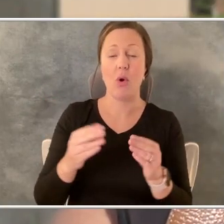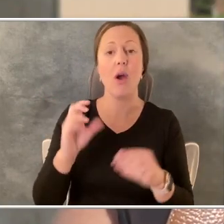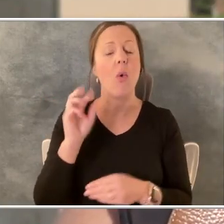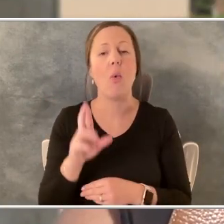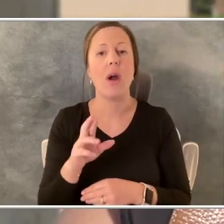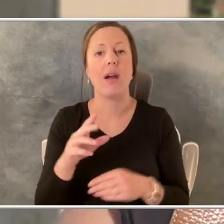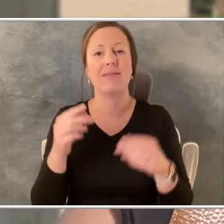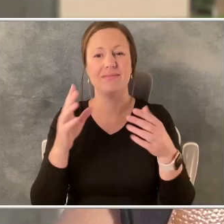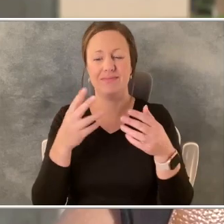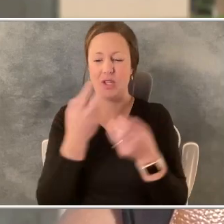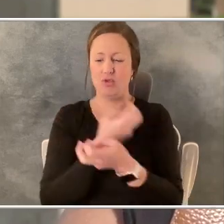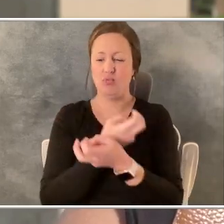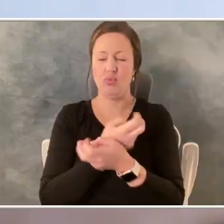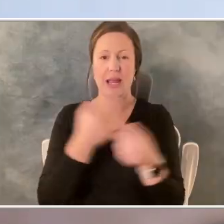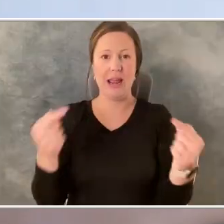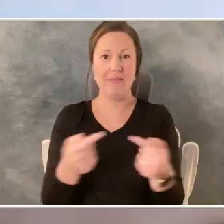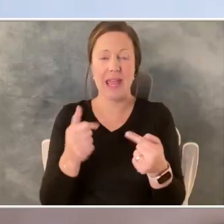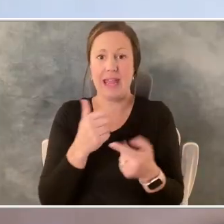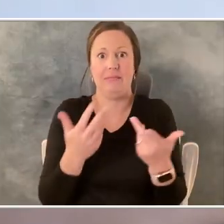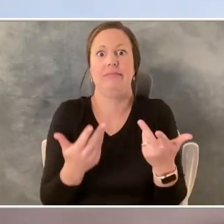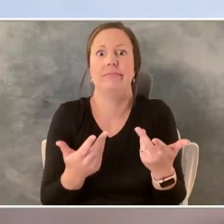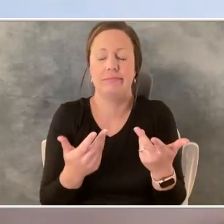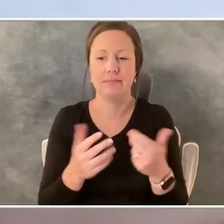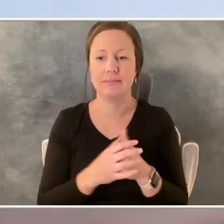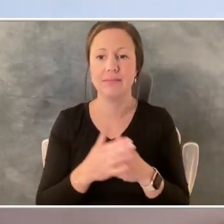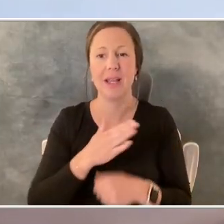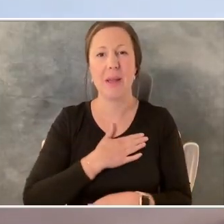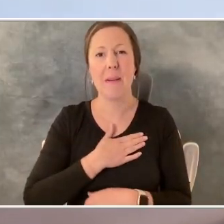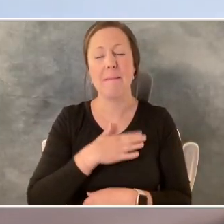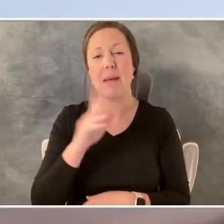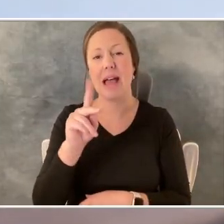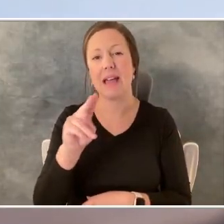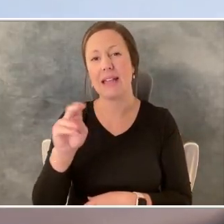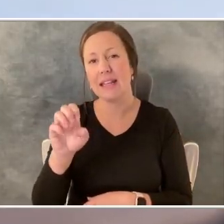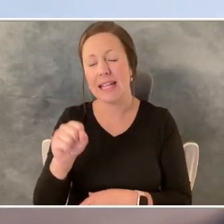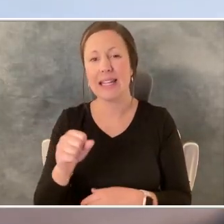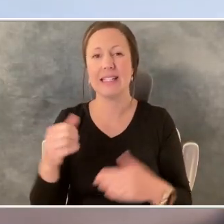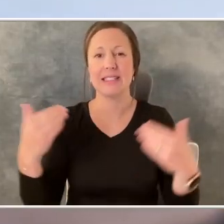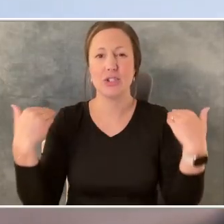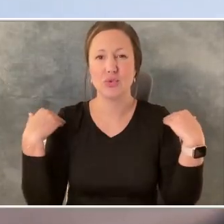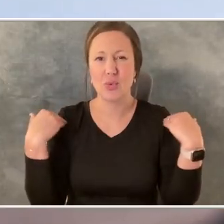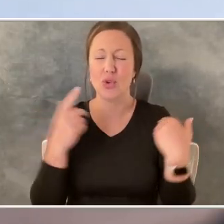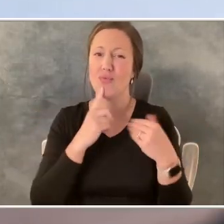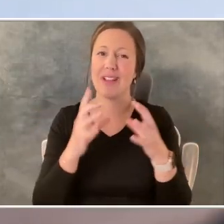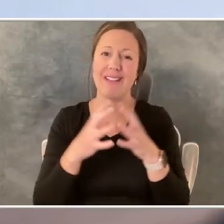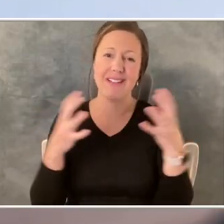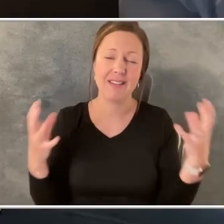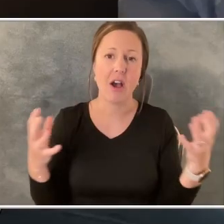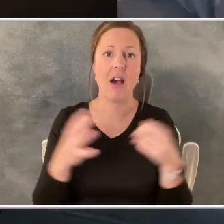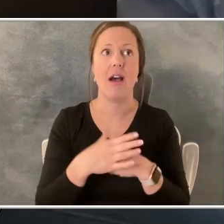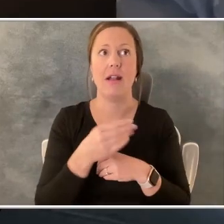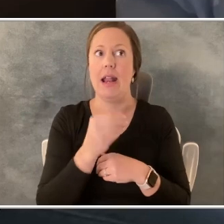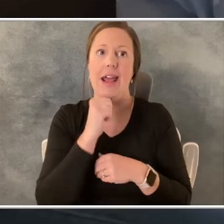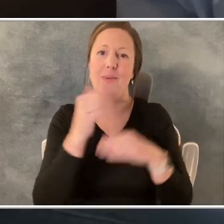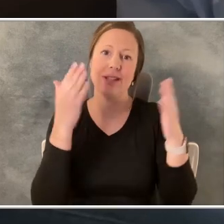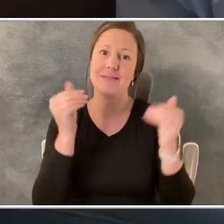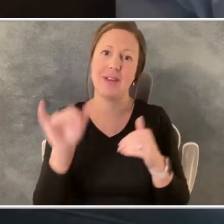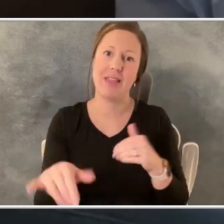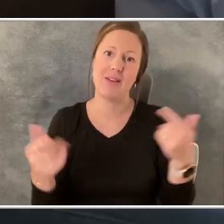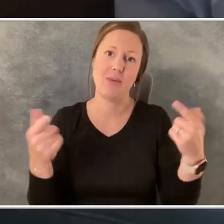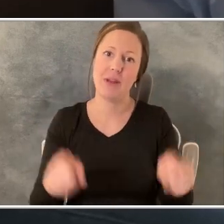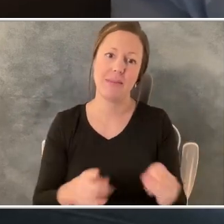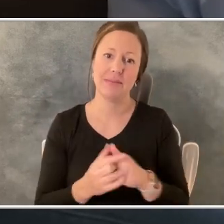my knees and my shoulders mostly, but a lot in my shoulders, and I wasn't expecting that. I didn't have